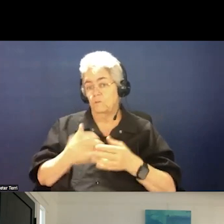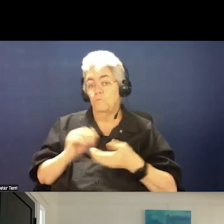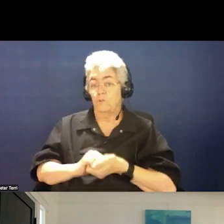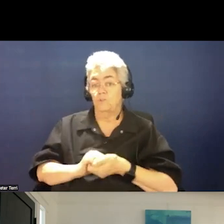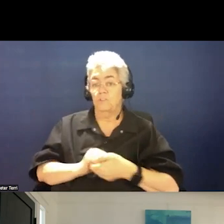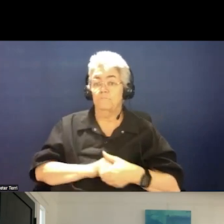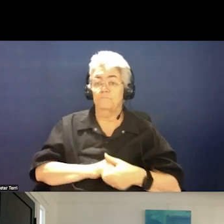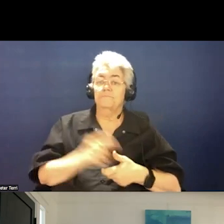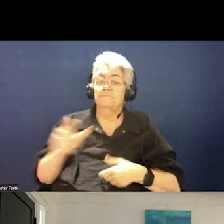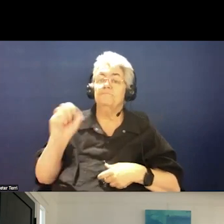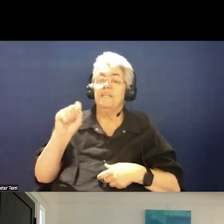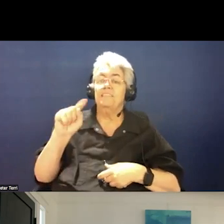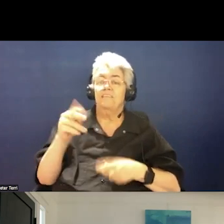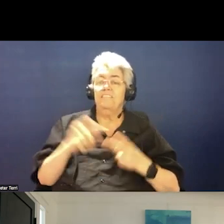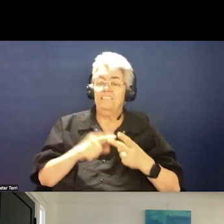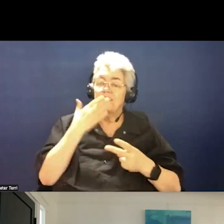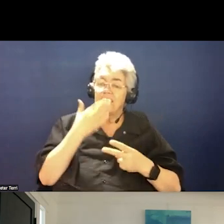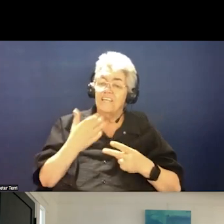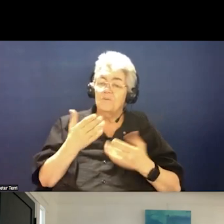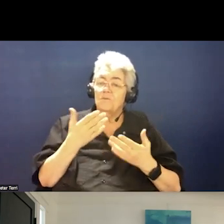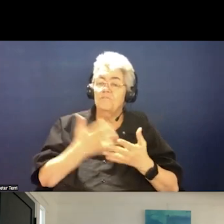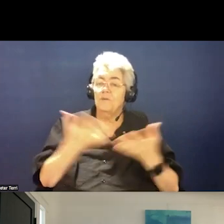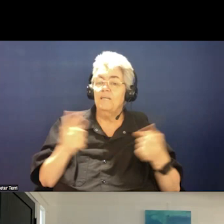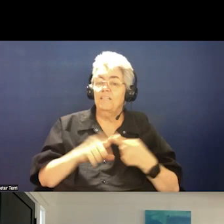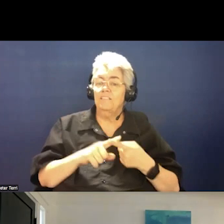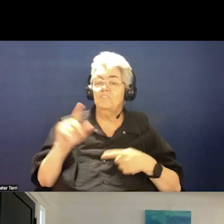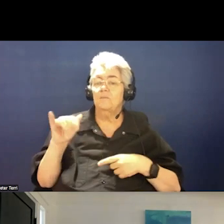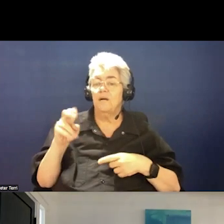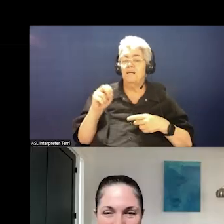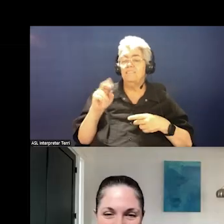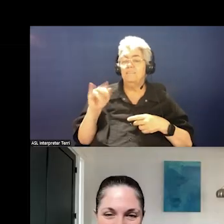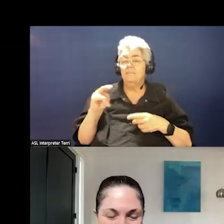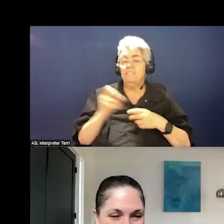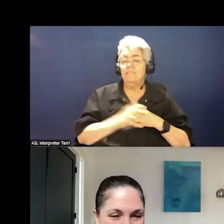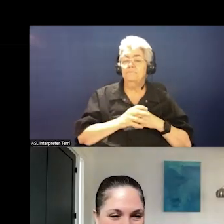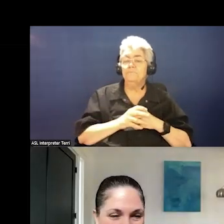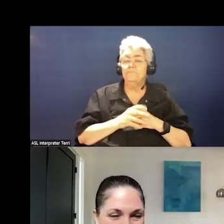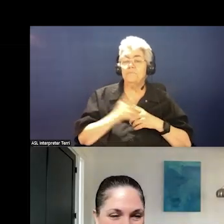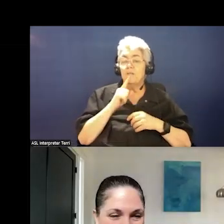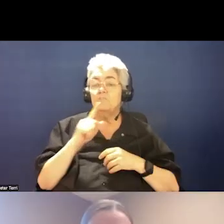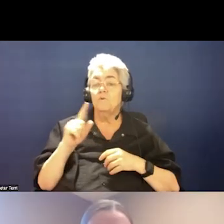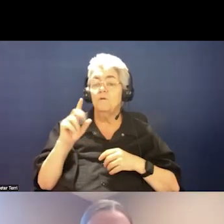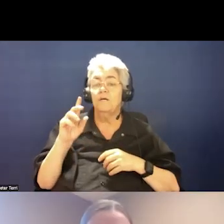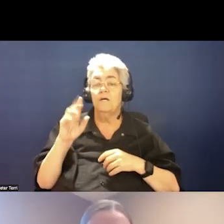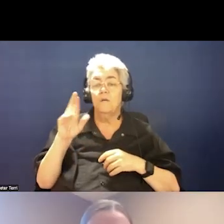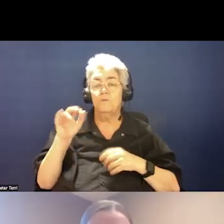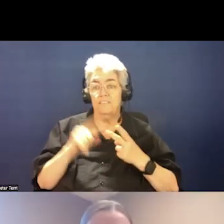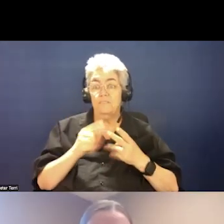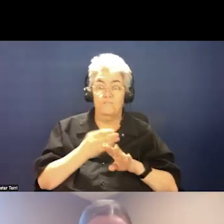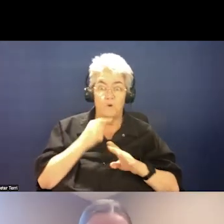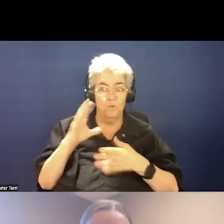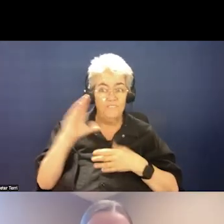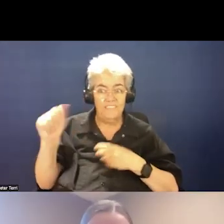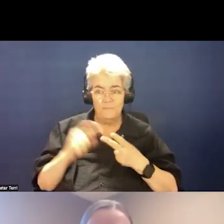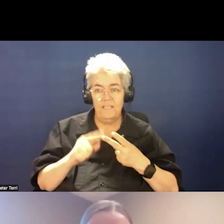much, Lindsay. I'll pass it back to you, Dr. Sims. Wow. Well, before you guys disappear, number one, thank you so